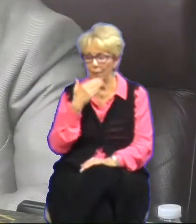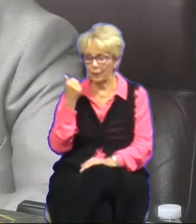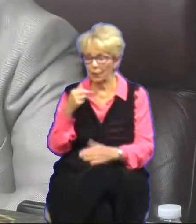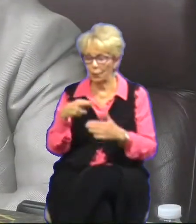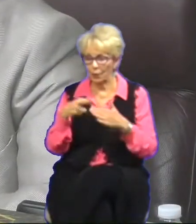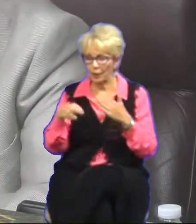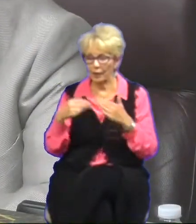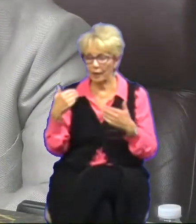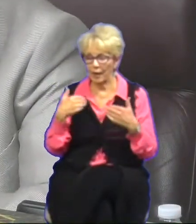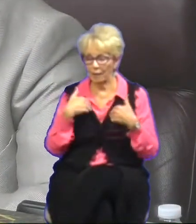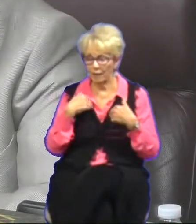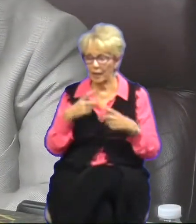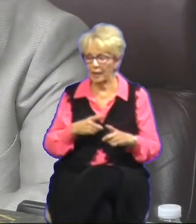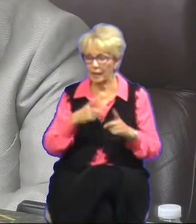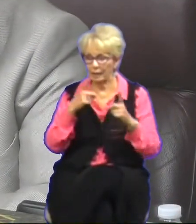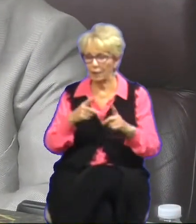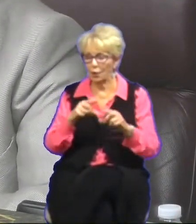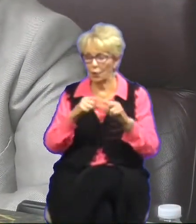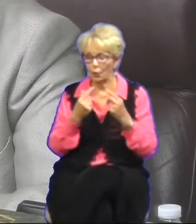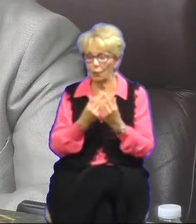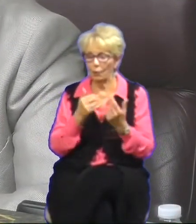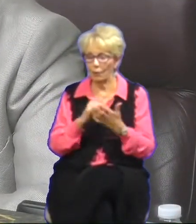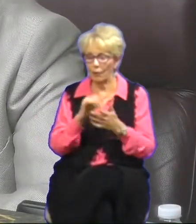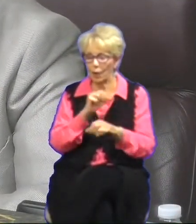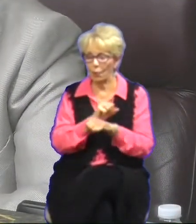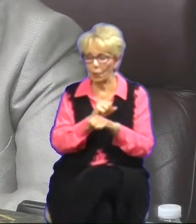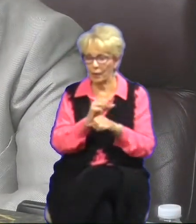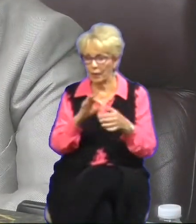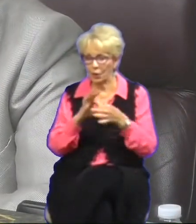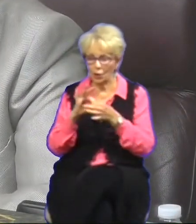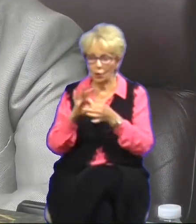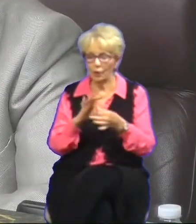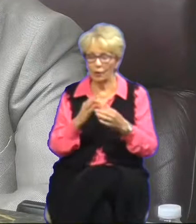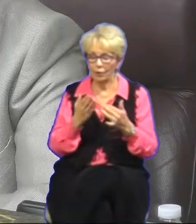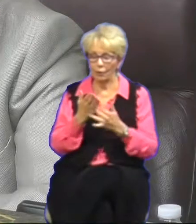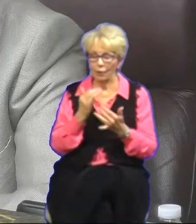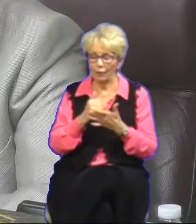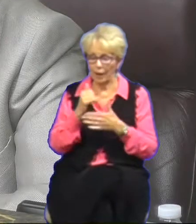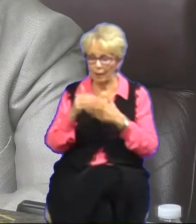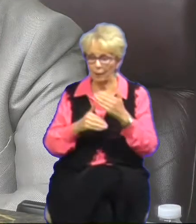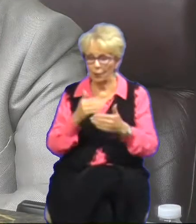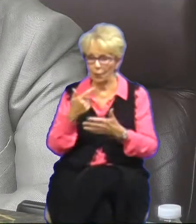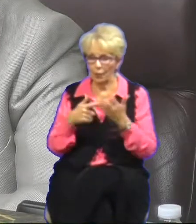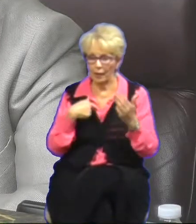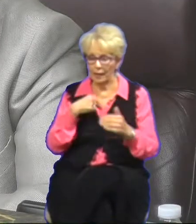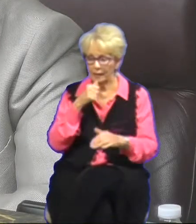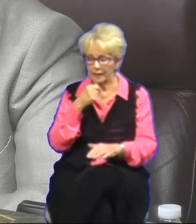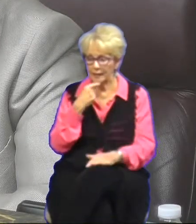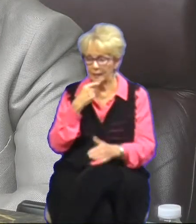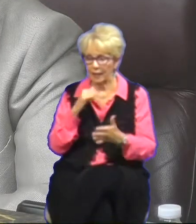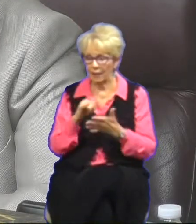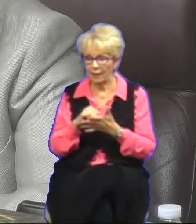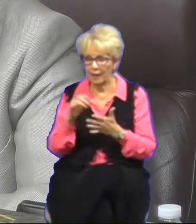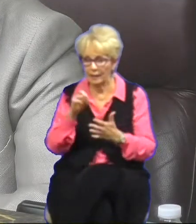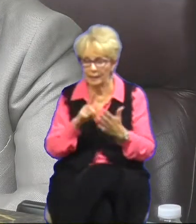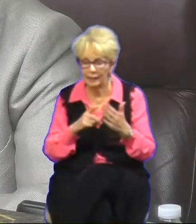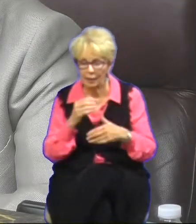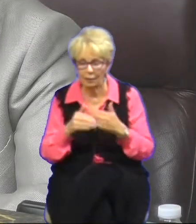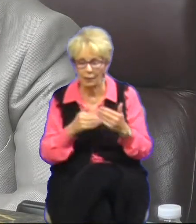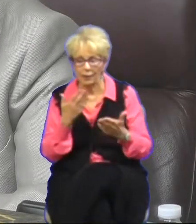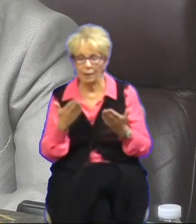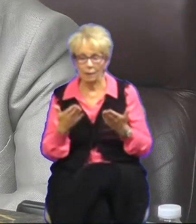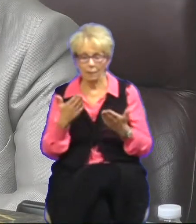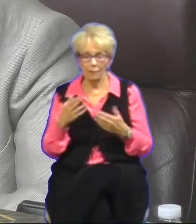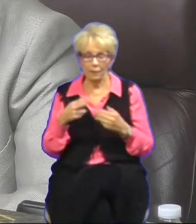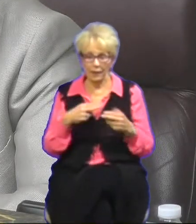results when we have a dedicated group that is working and coordinated through the process. What I didn't say was that the design process is